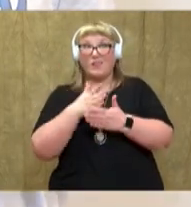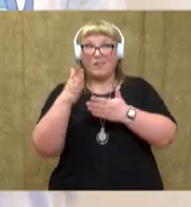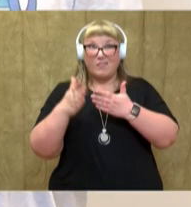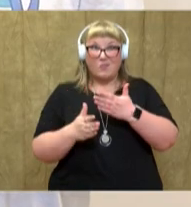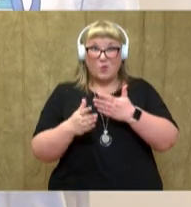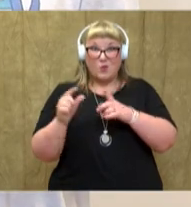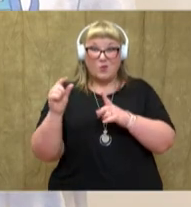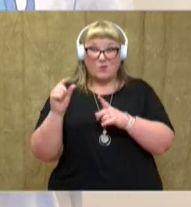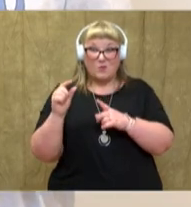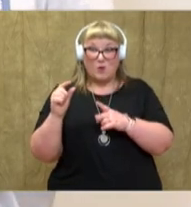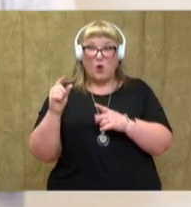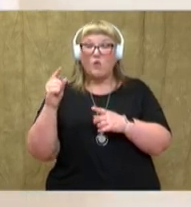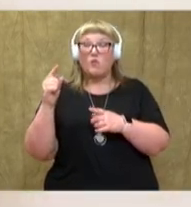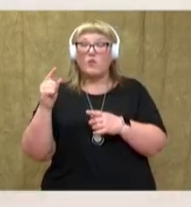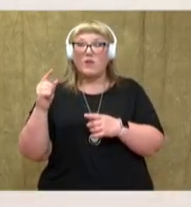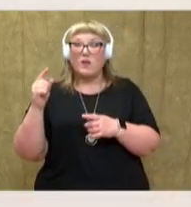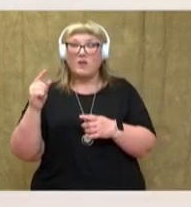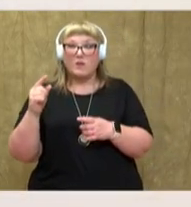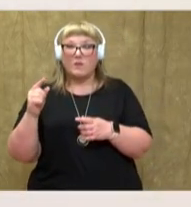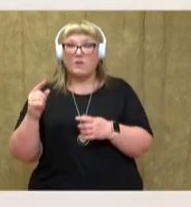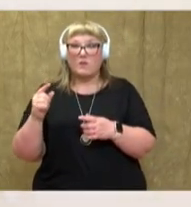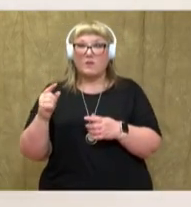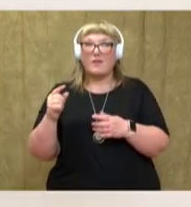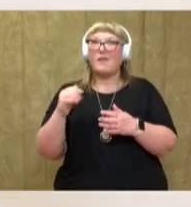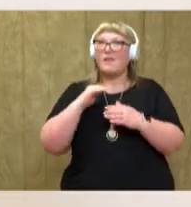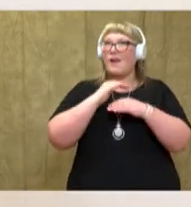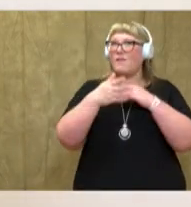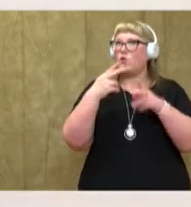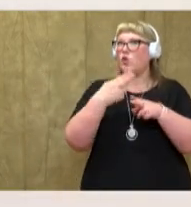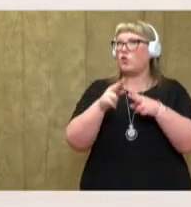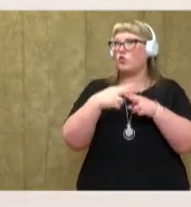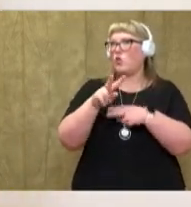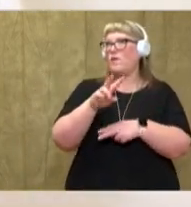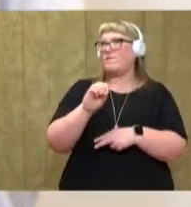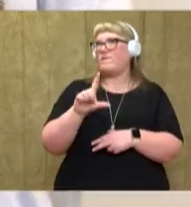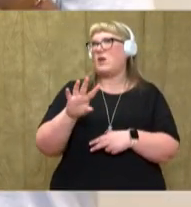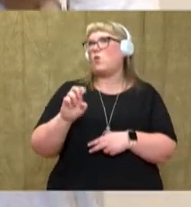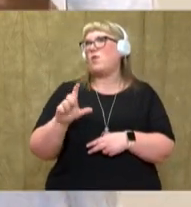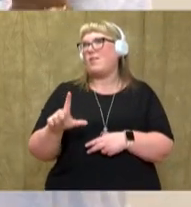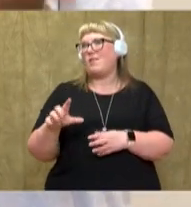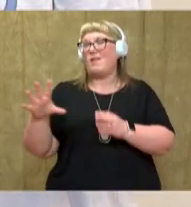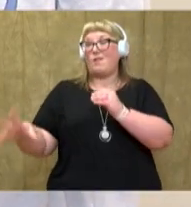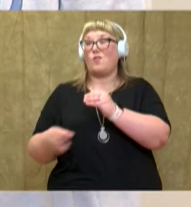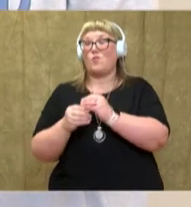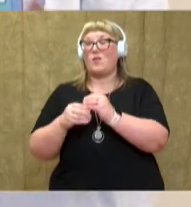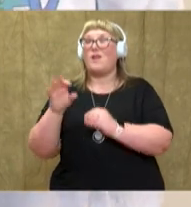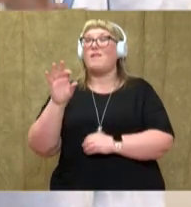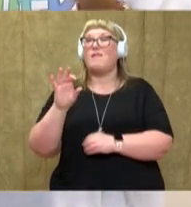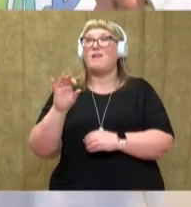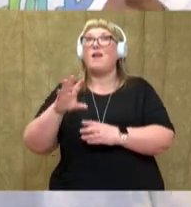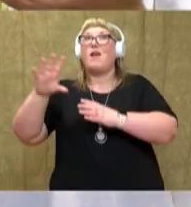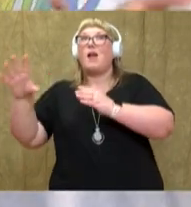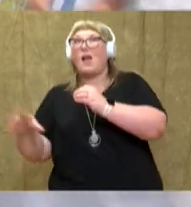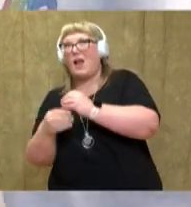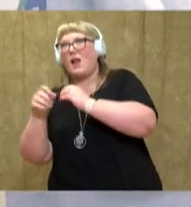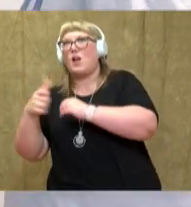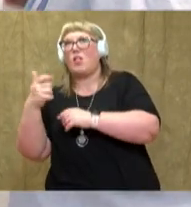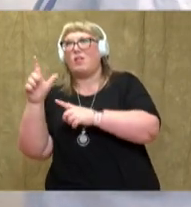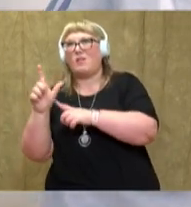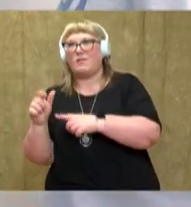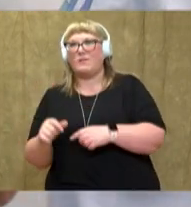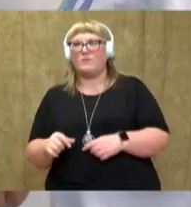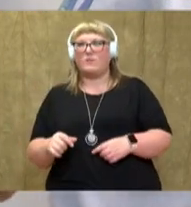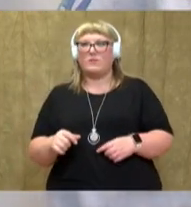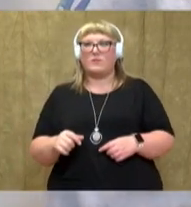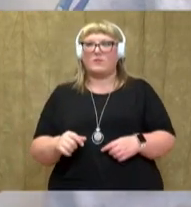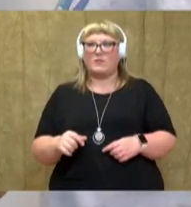end of a one-syllable word, after a short vowel, like eh, we add a double consonant. And remember, that's just something you're gonna